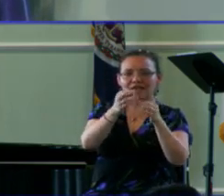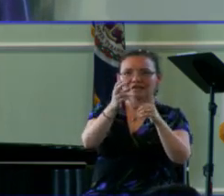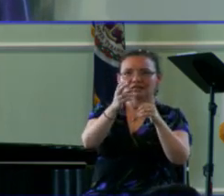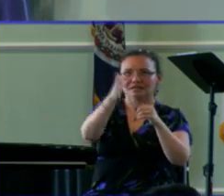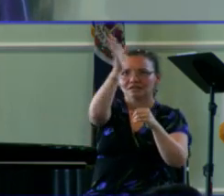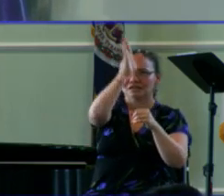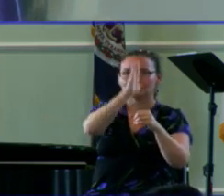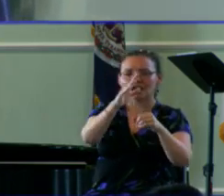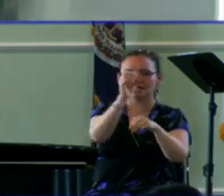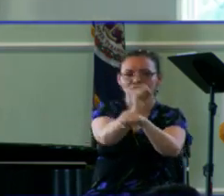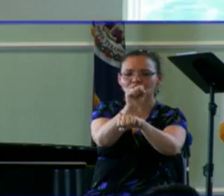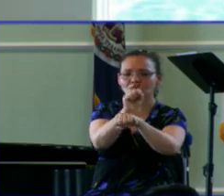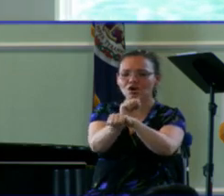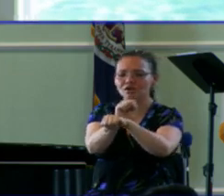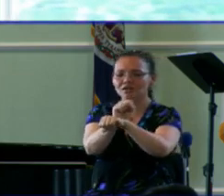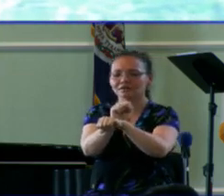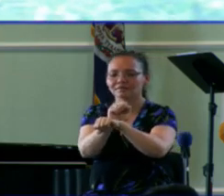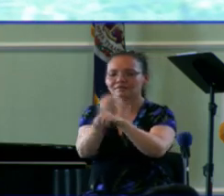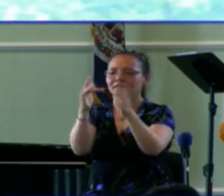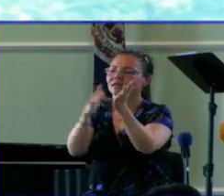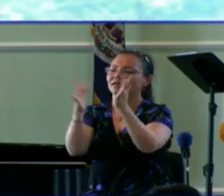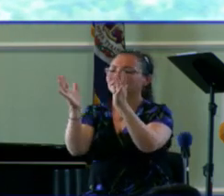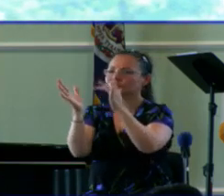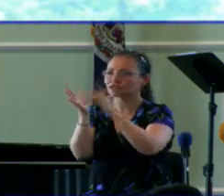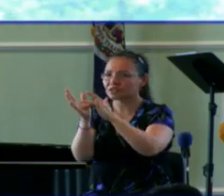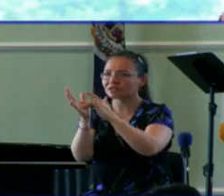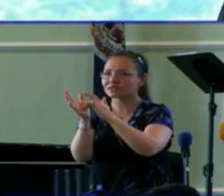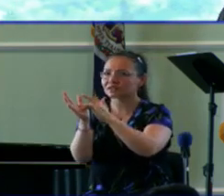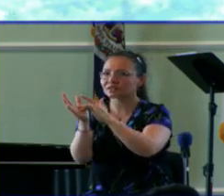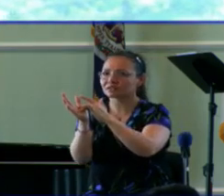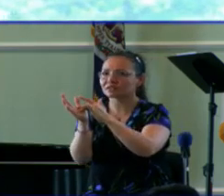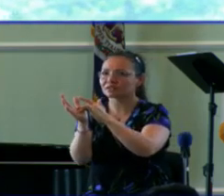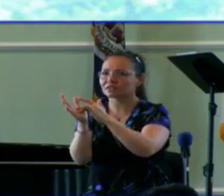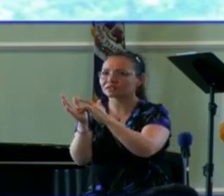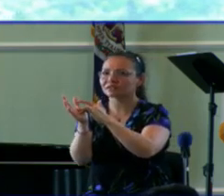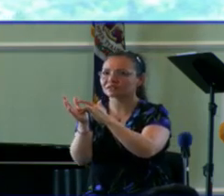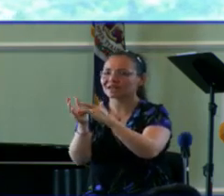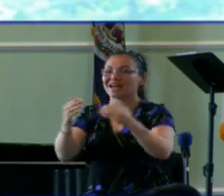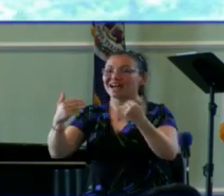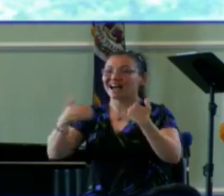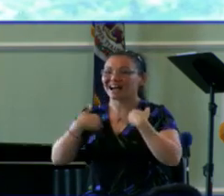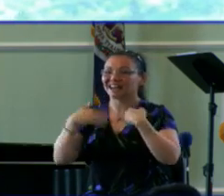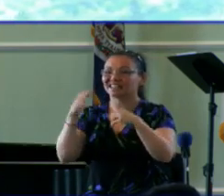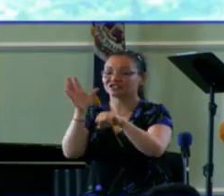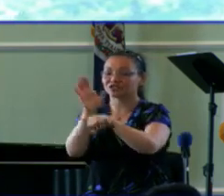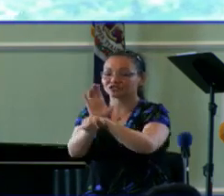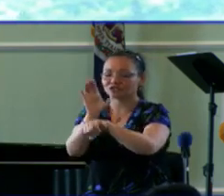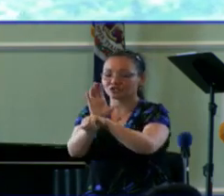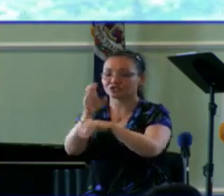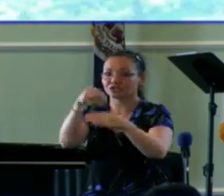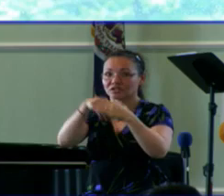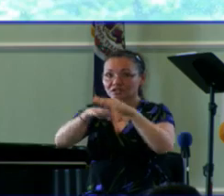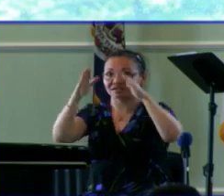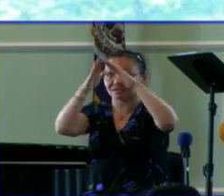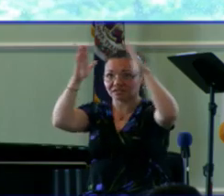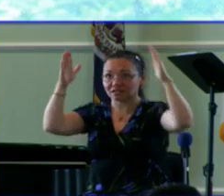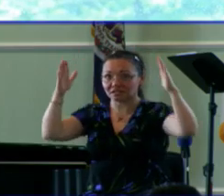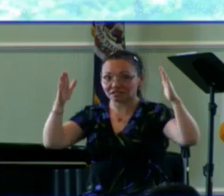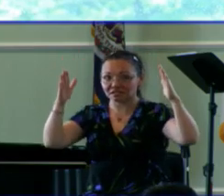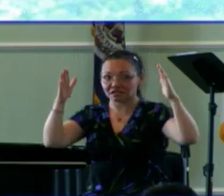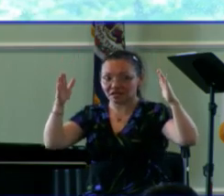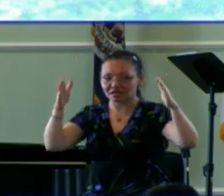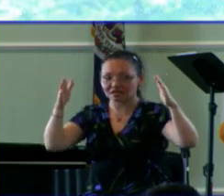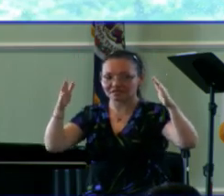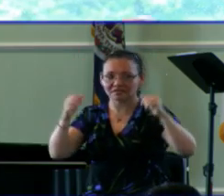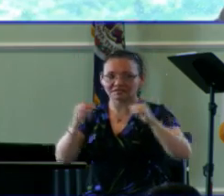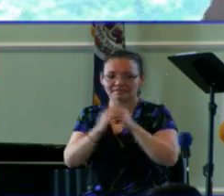fact, Jesus not only had church inside the synagogue, inside the temple,